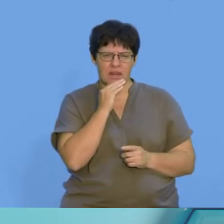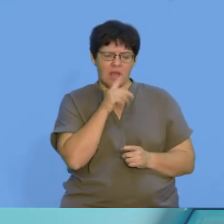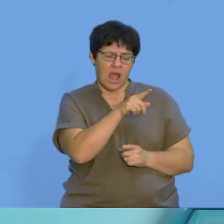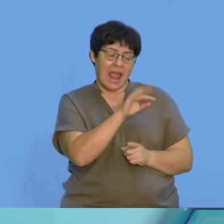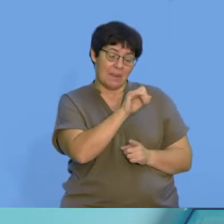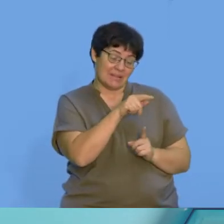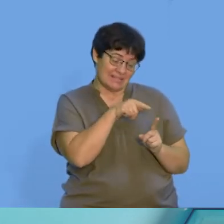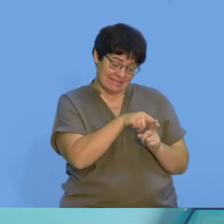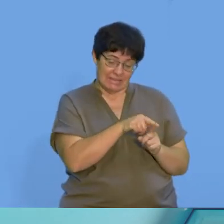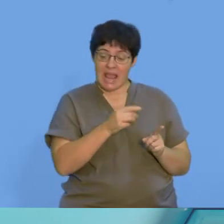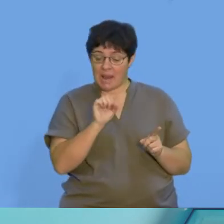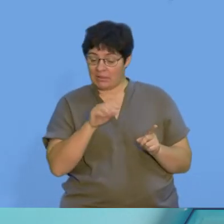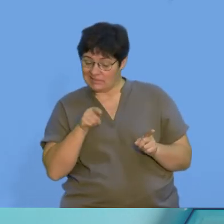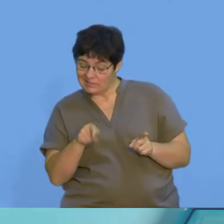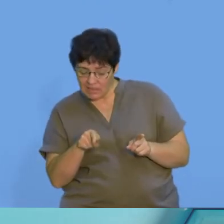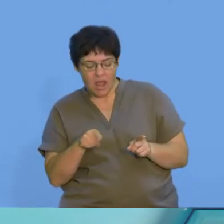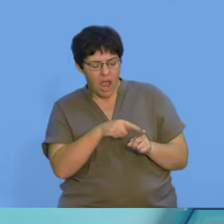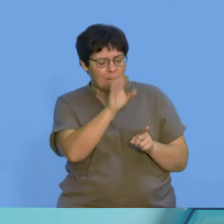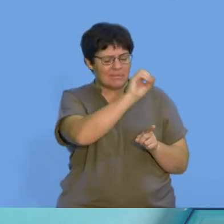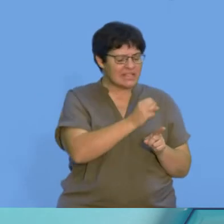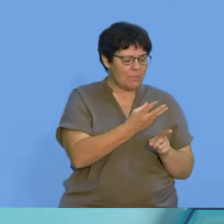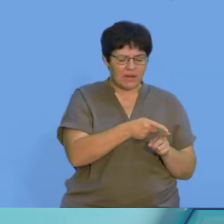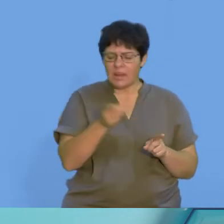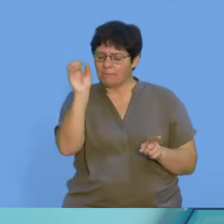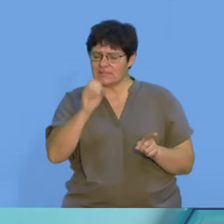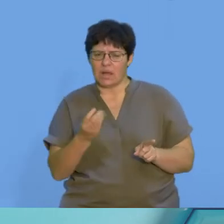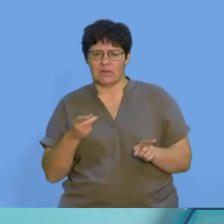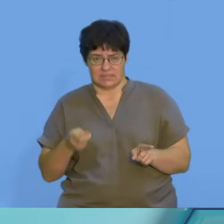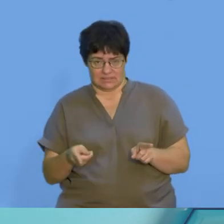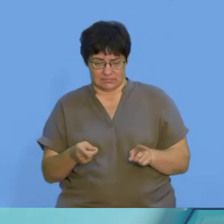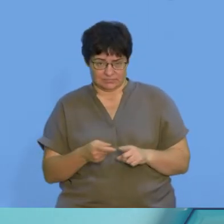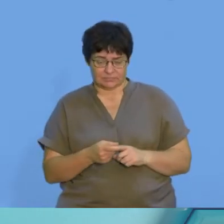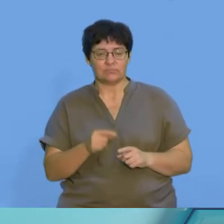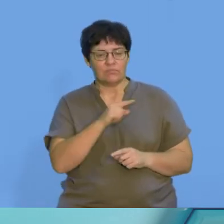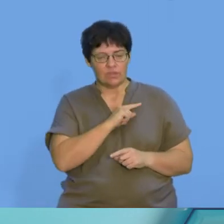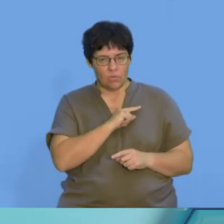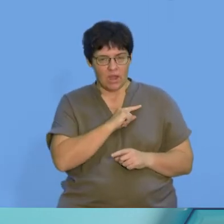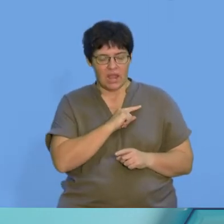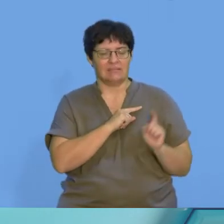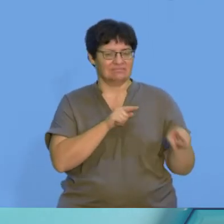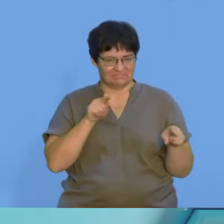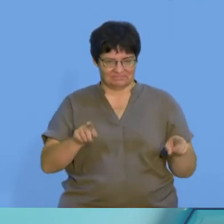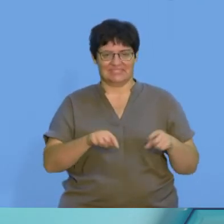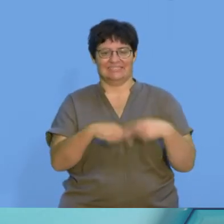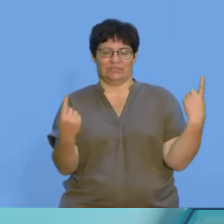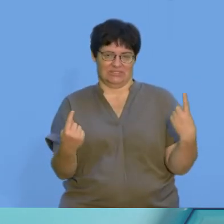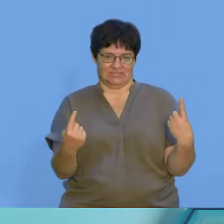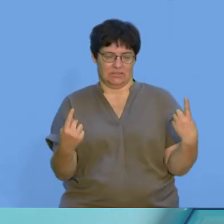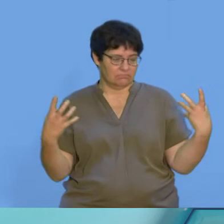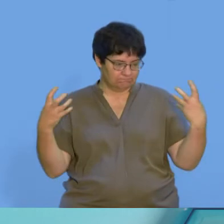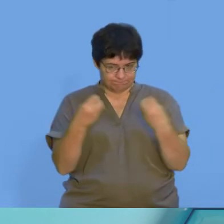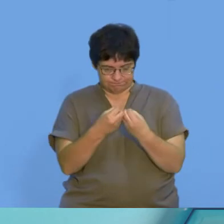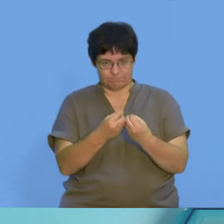certain element is present in a compound. This definitely has to be compounds. Why? Because we're talking about different elements forming up